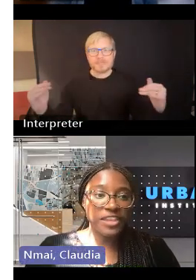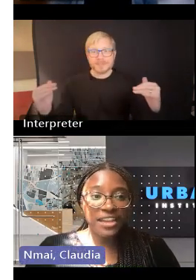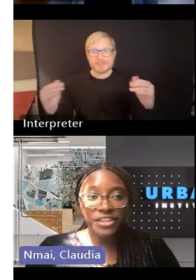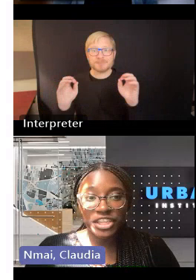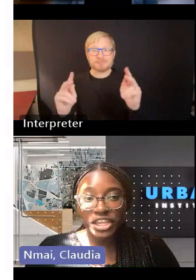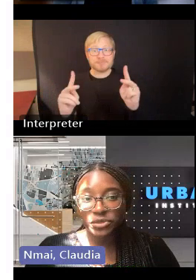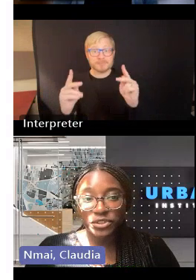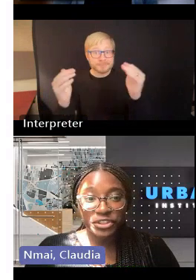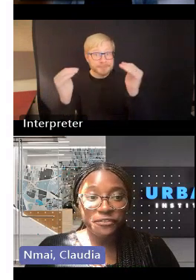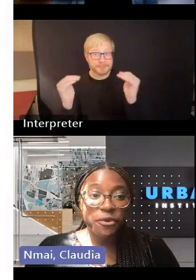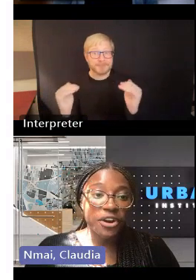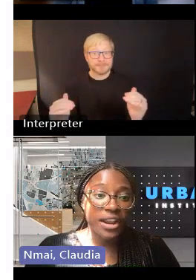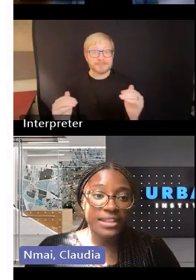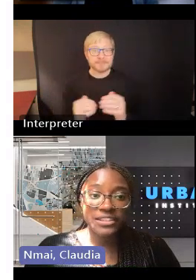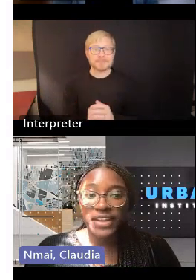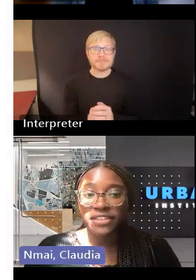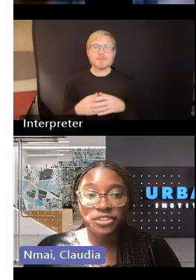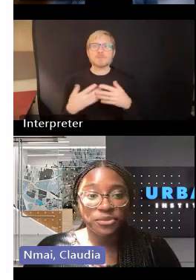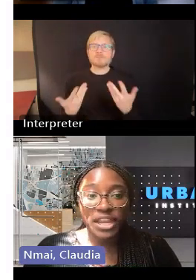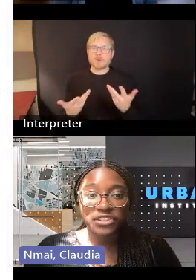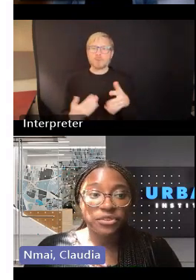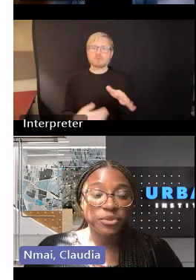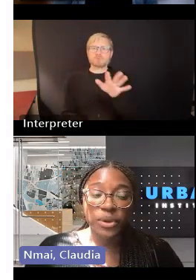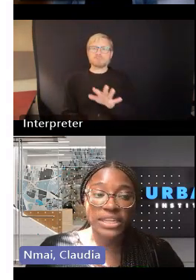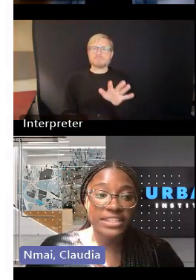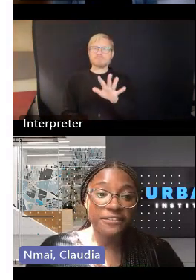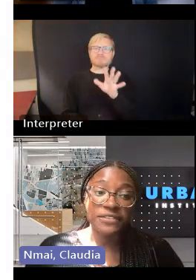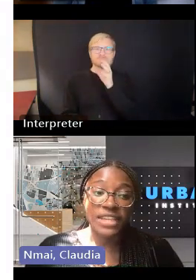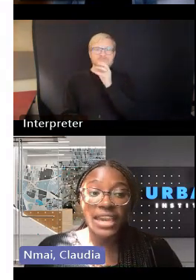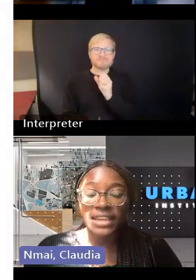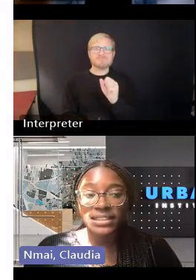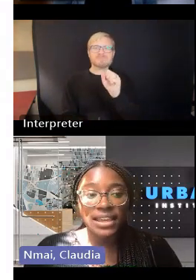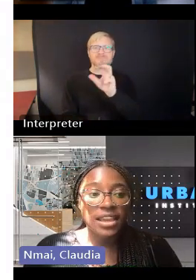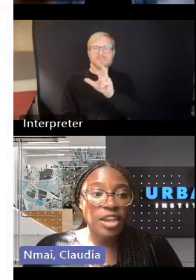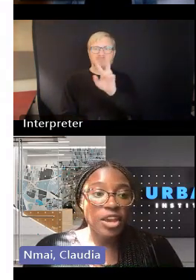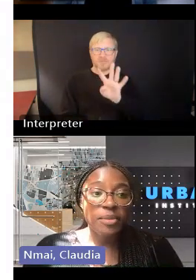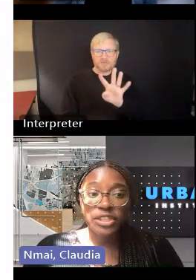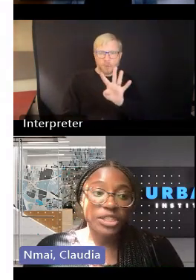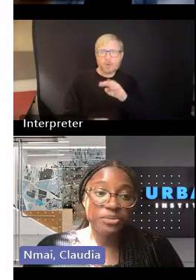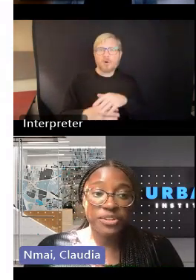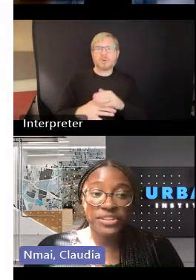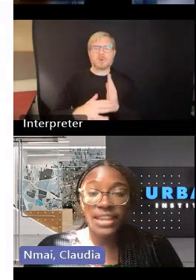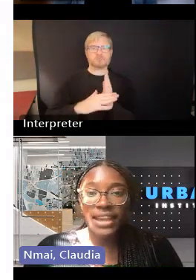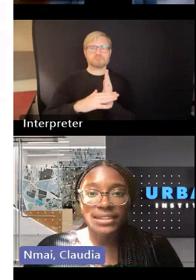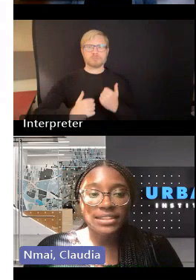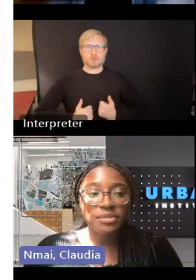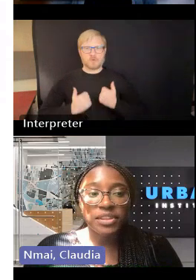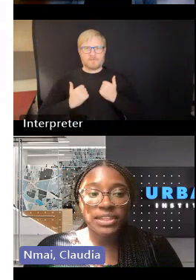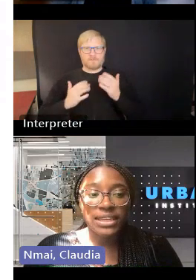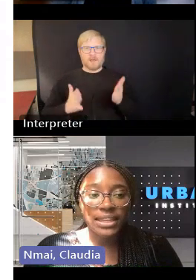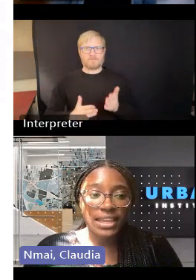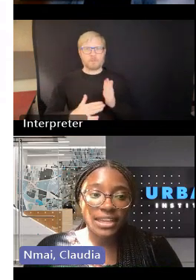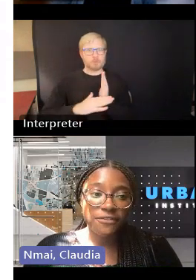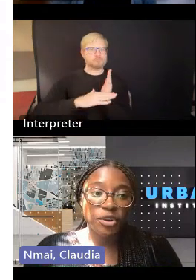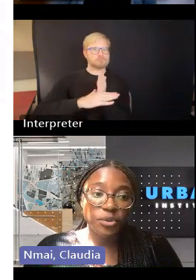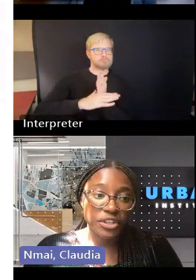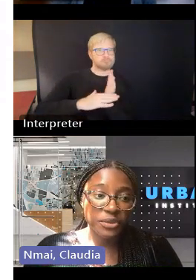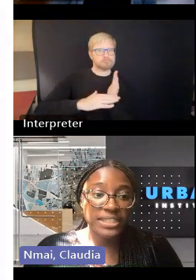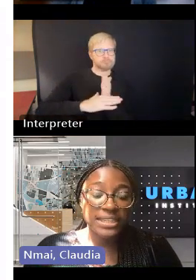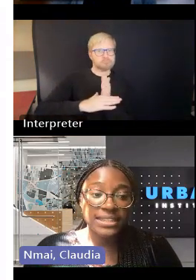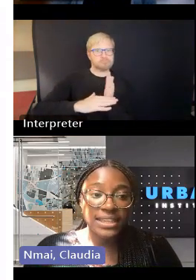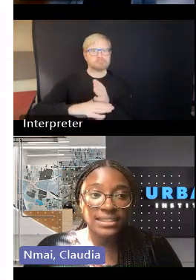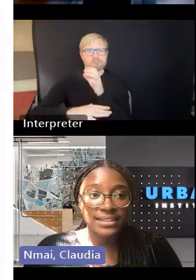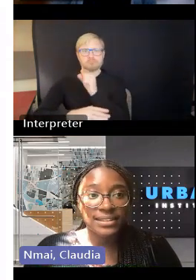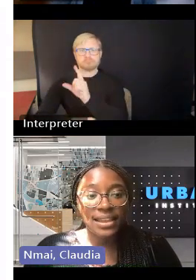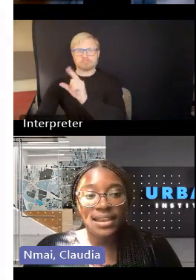Okay. Also, the average age was 34, and survivors ranged from 20 to 58. About 22% had a disability, and 84